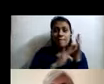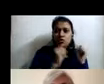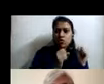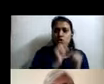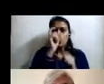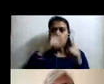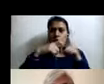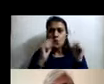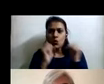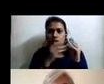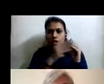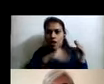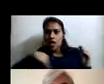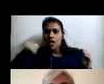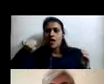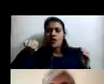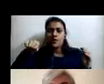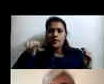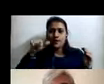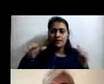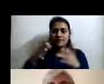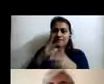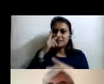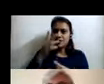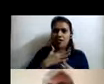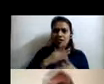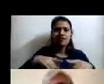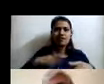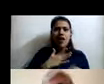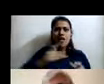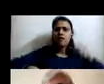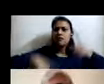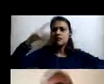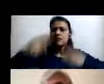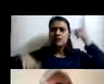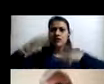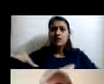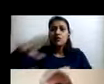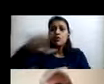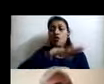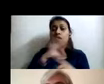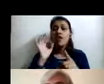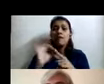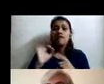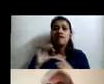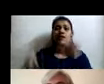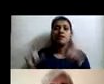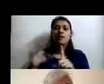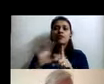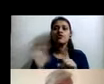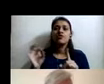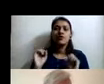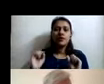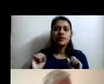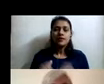and this forest that you see in this picture is actually a privately owned forest. There are